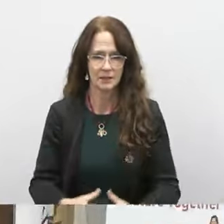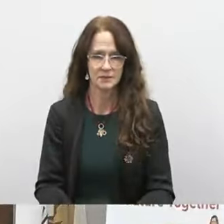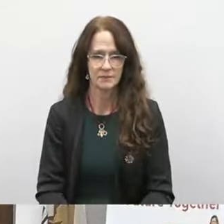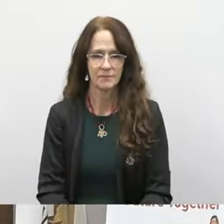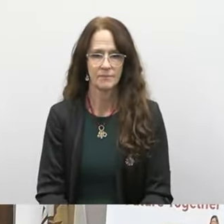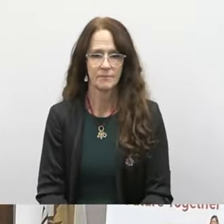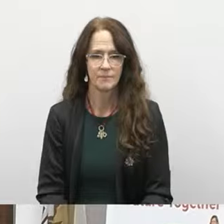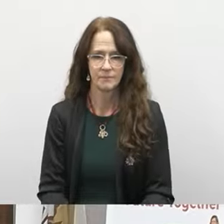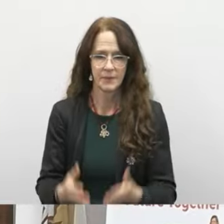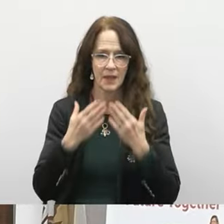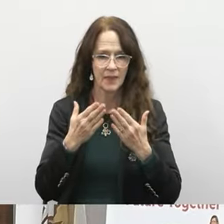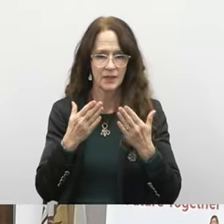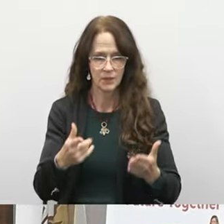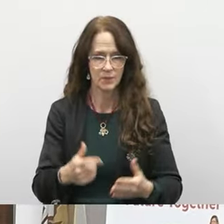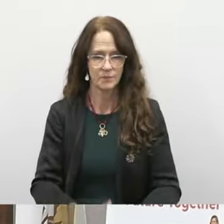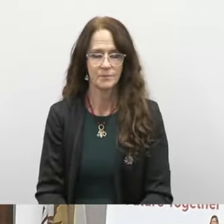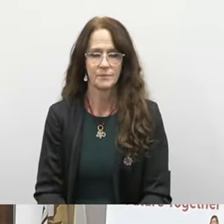Thank you.